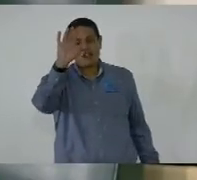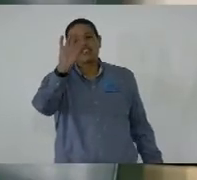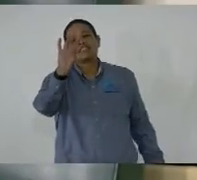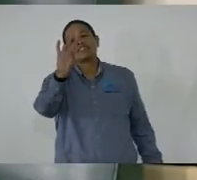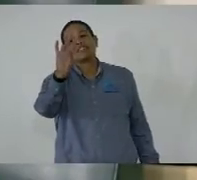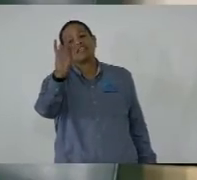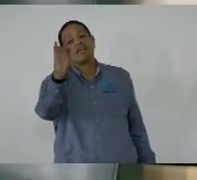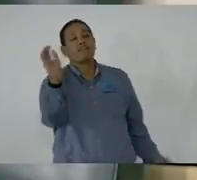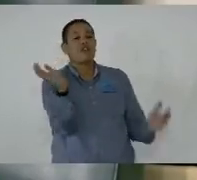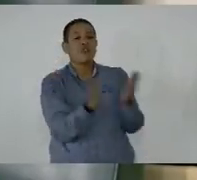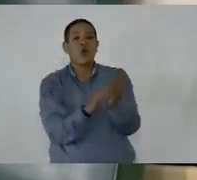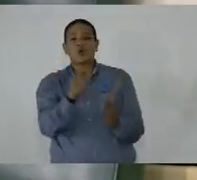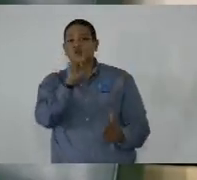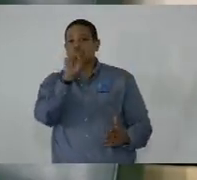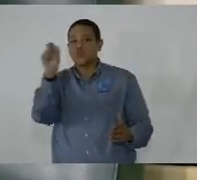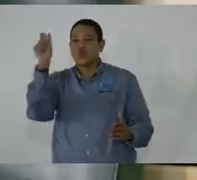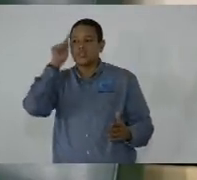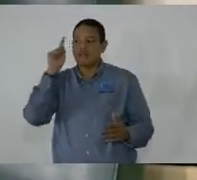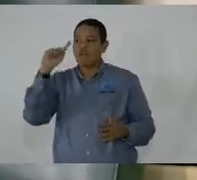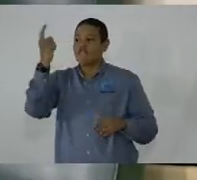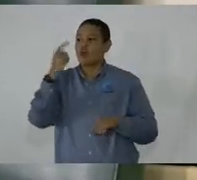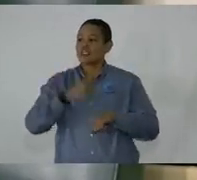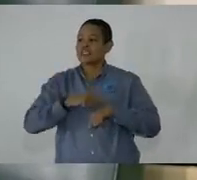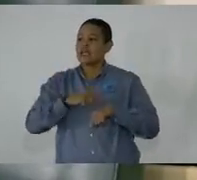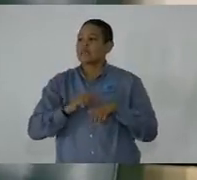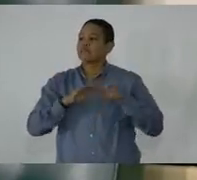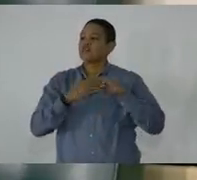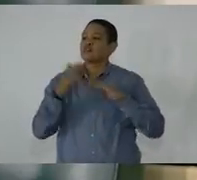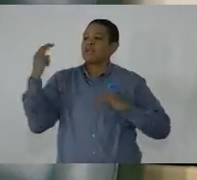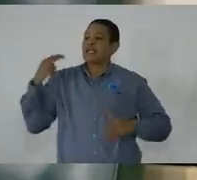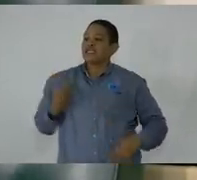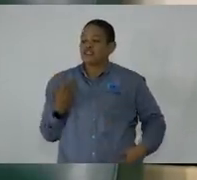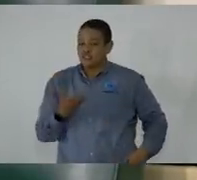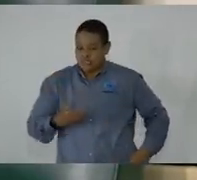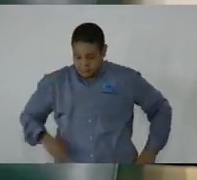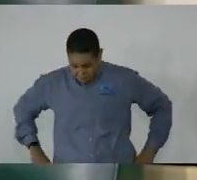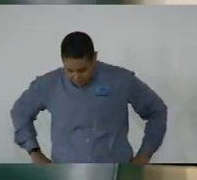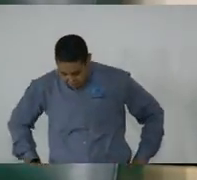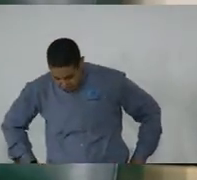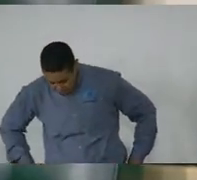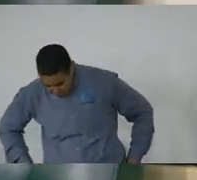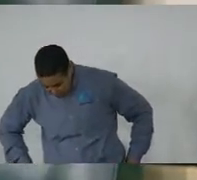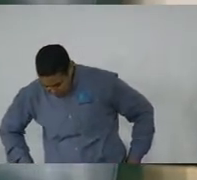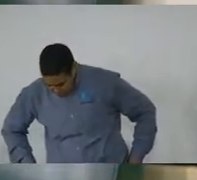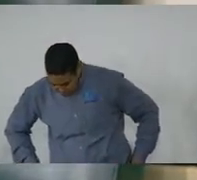770,000 tons for the first time in Jamaica's history.